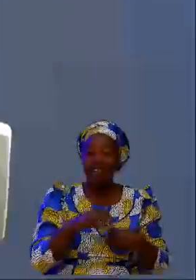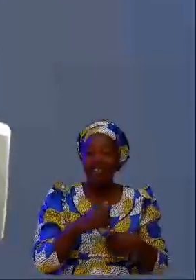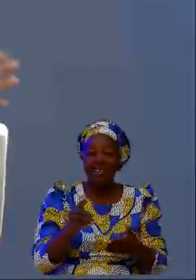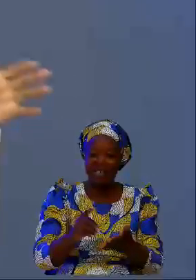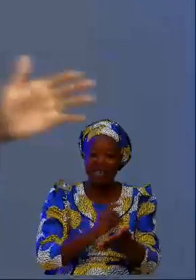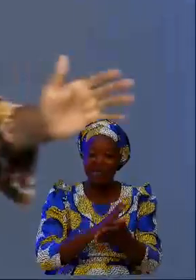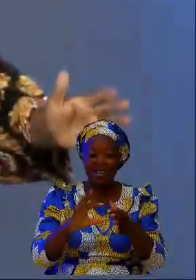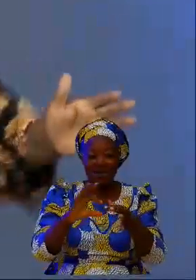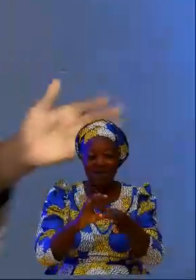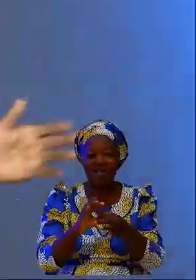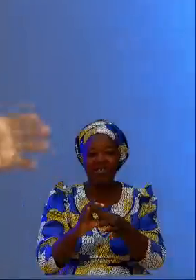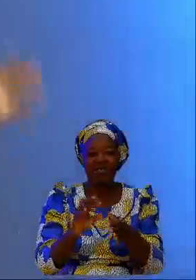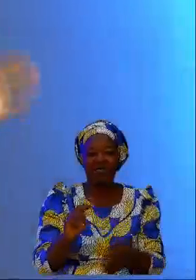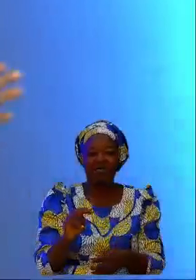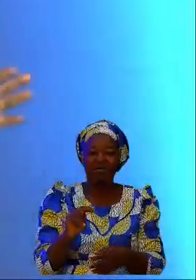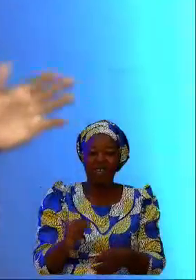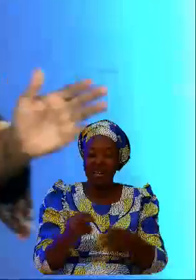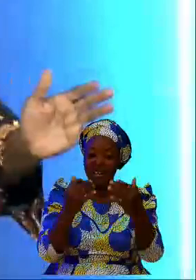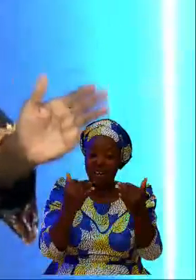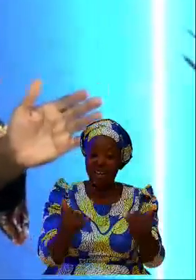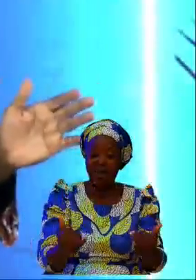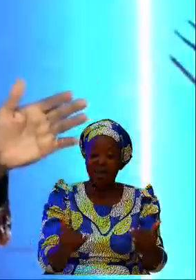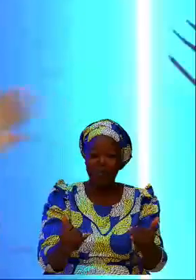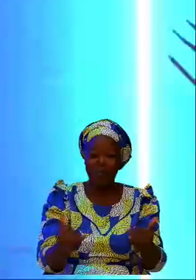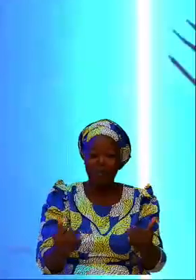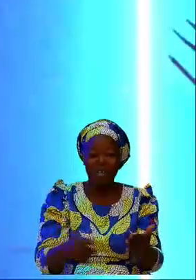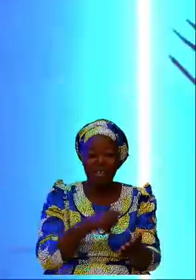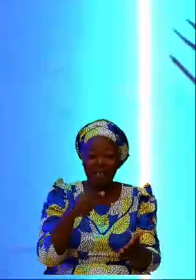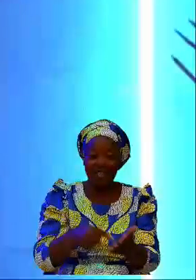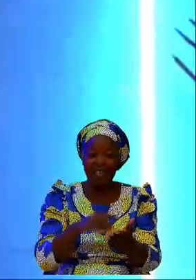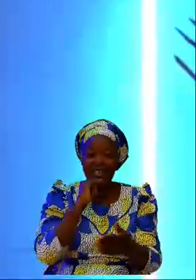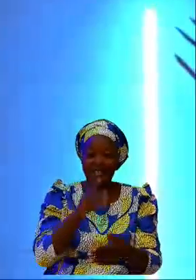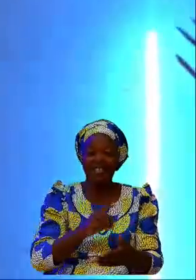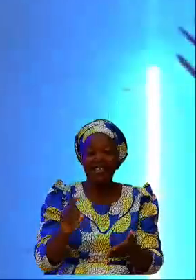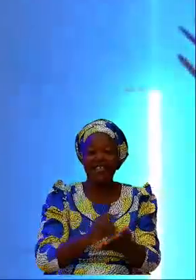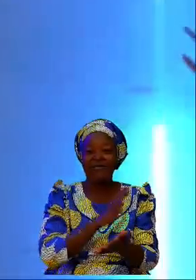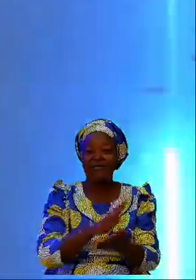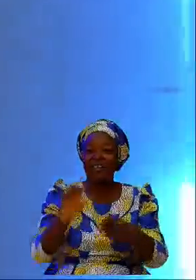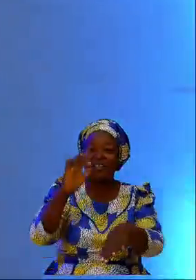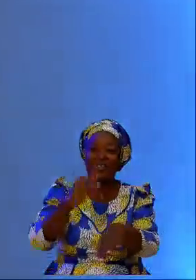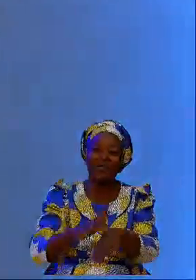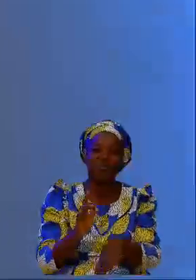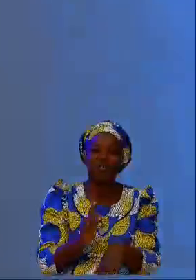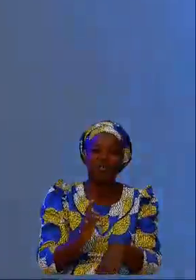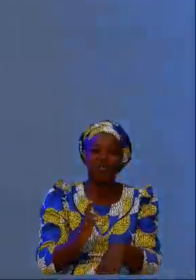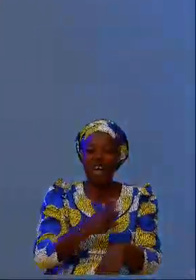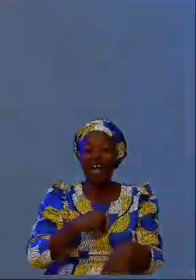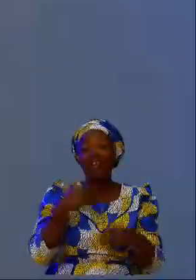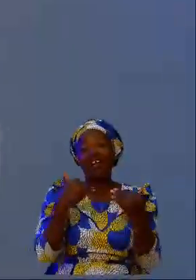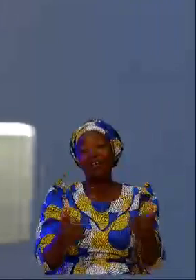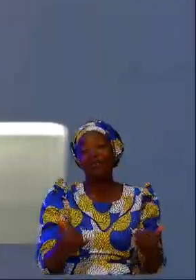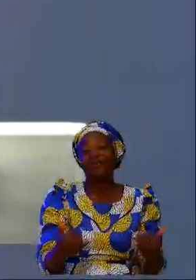The other time we had divine connection. Now this